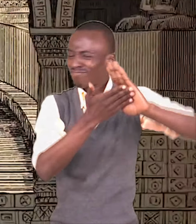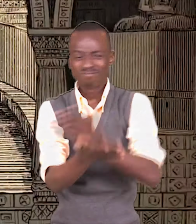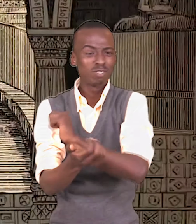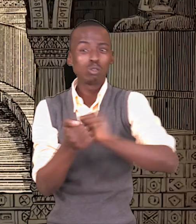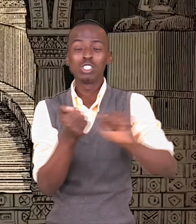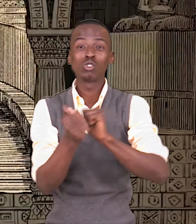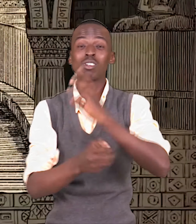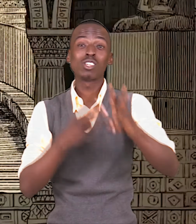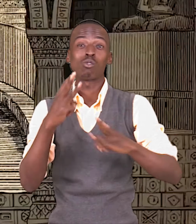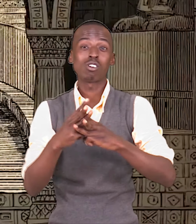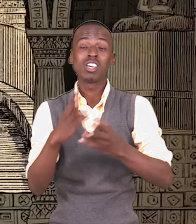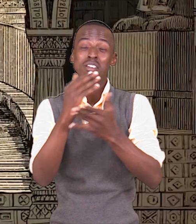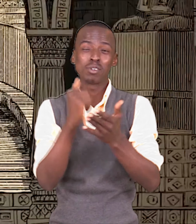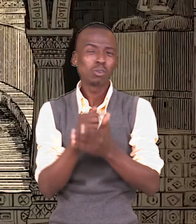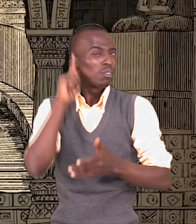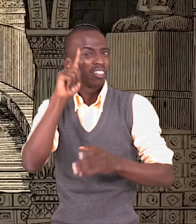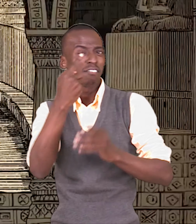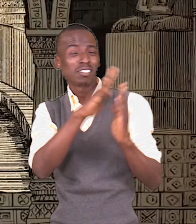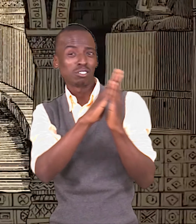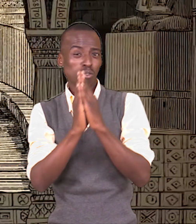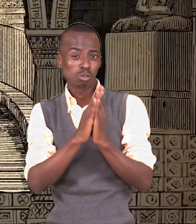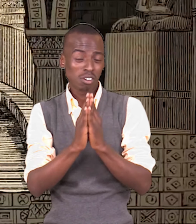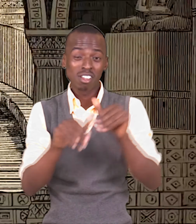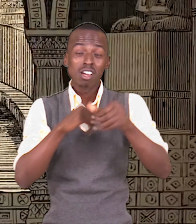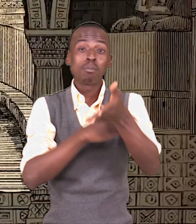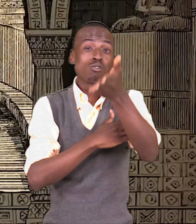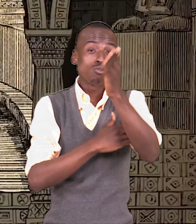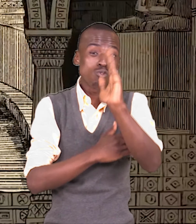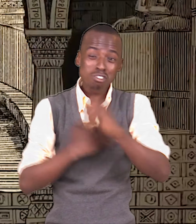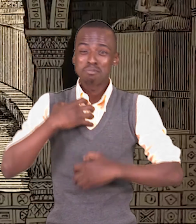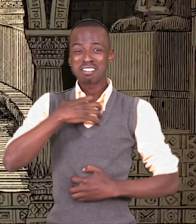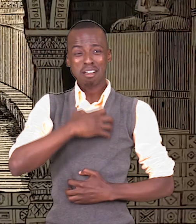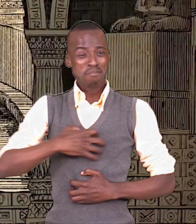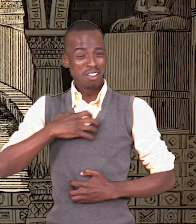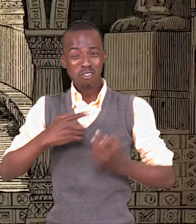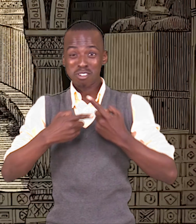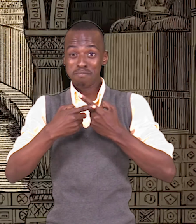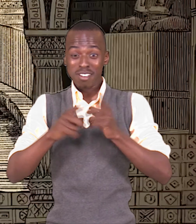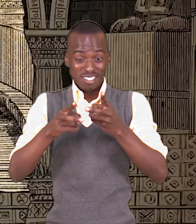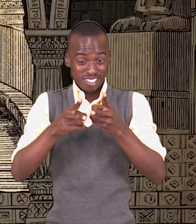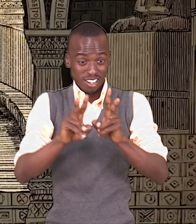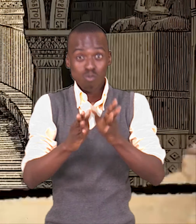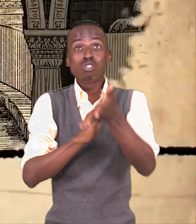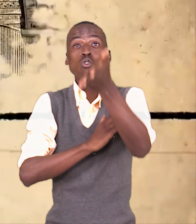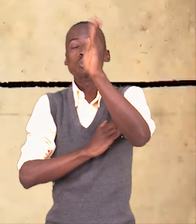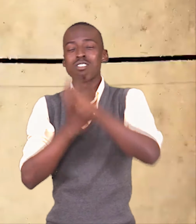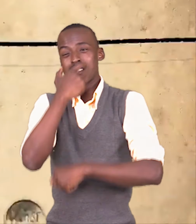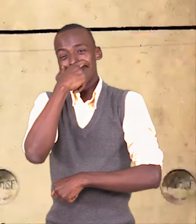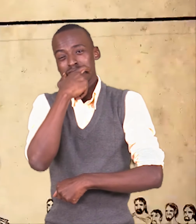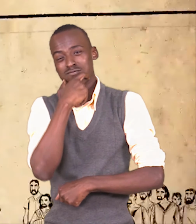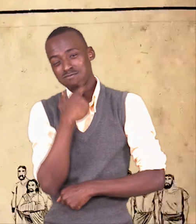says, you guys planned all of this for evil, but God planned it for good, to save people's lives. Now, these words,